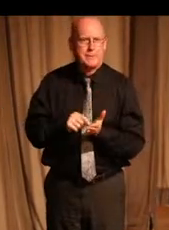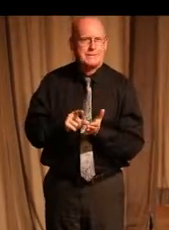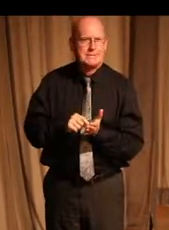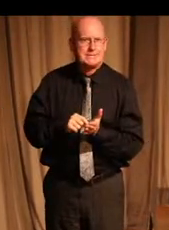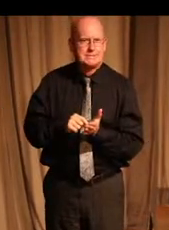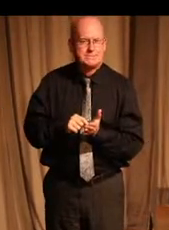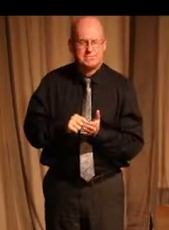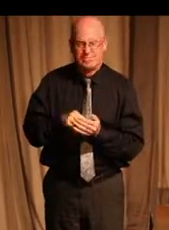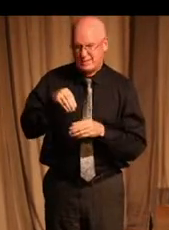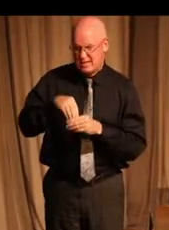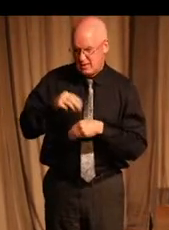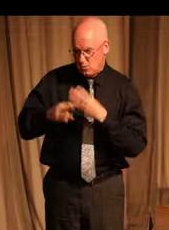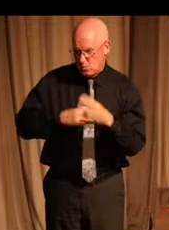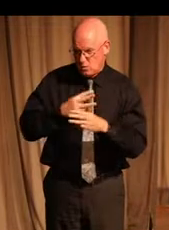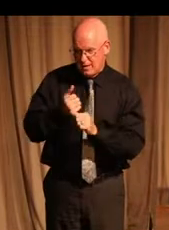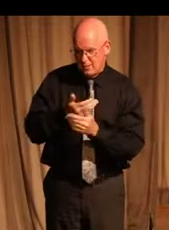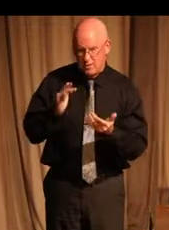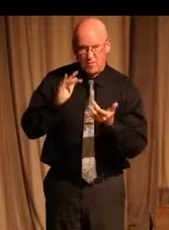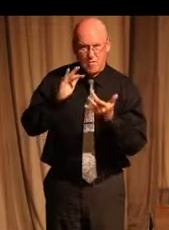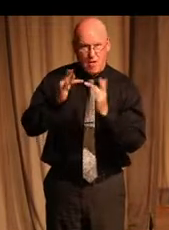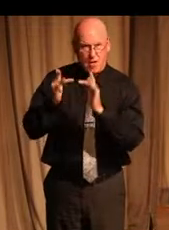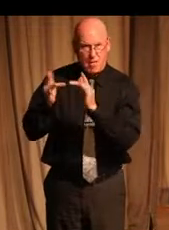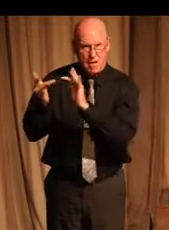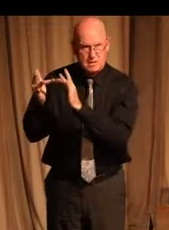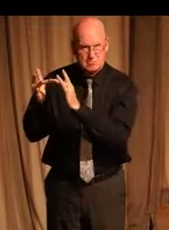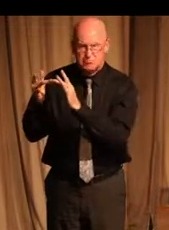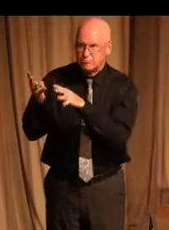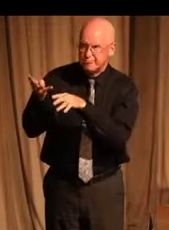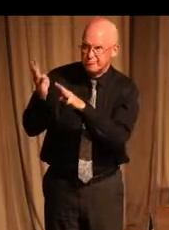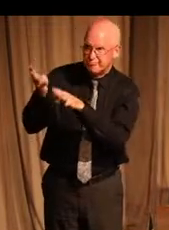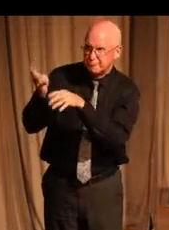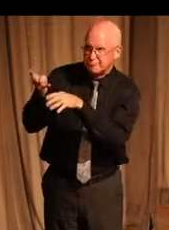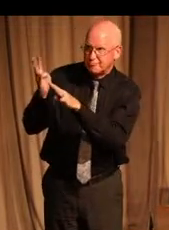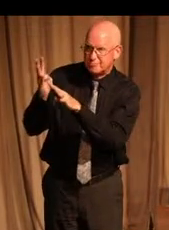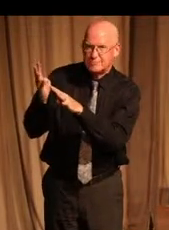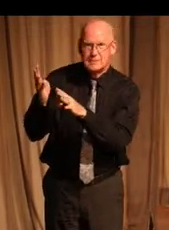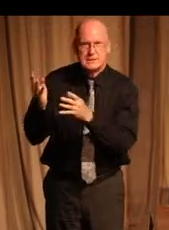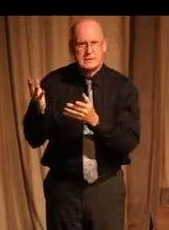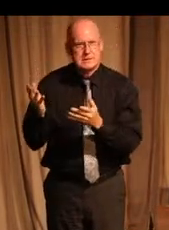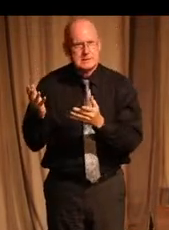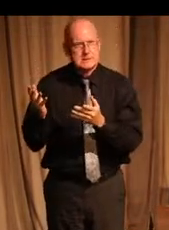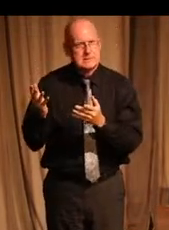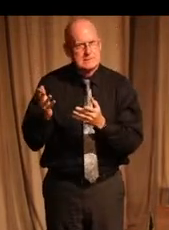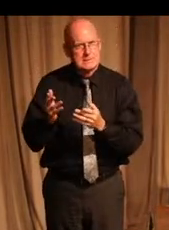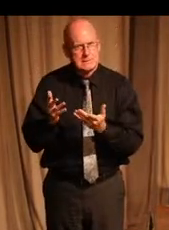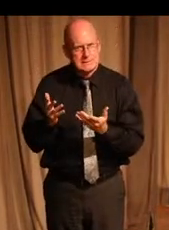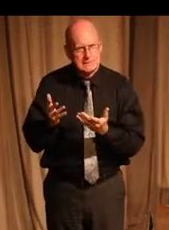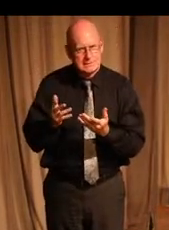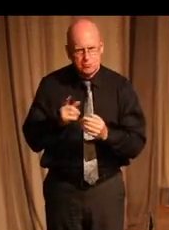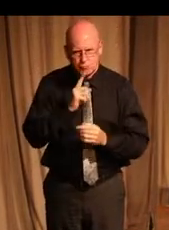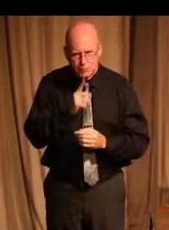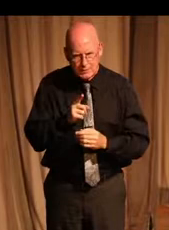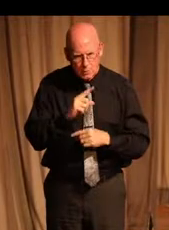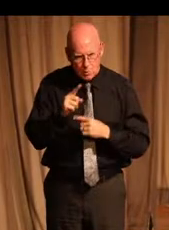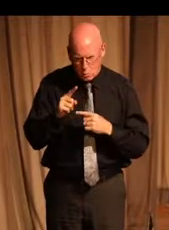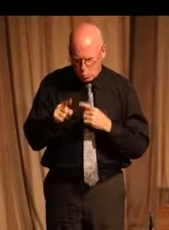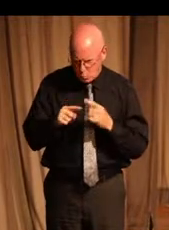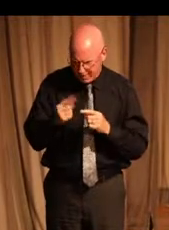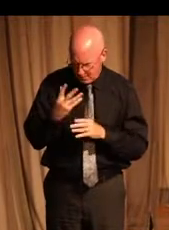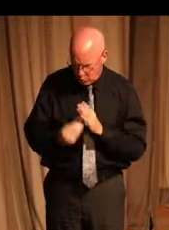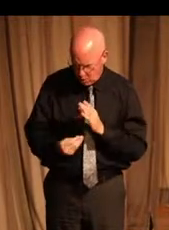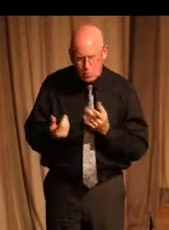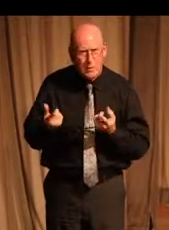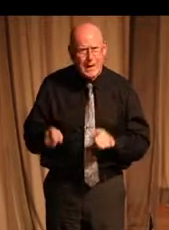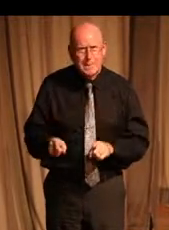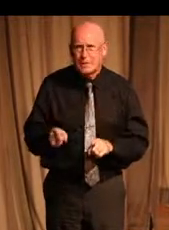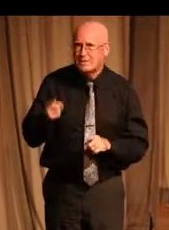in this digital world, you know, not to get all macabre, but estate planning is real, like what happens when you're no longer here, and we